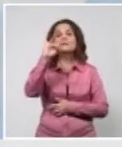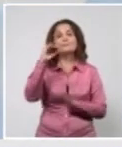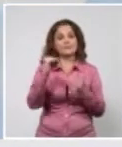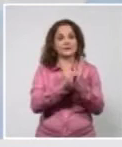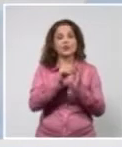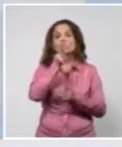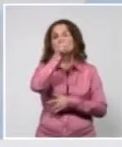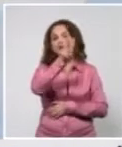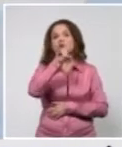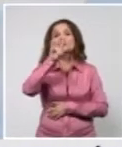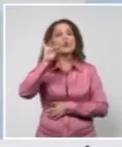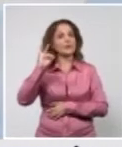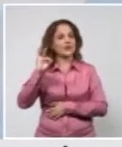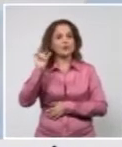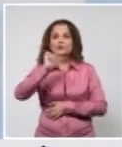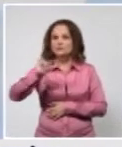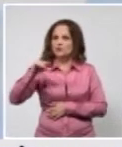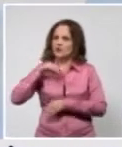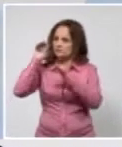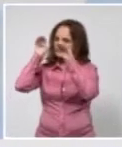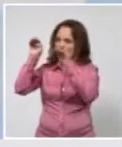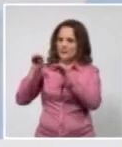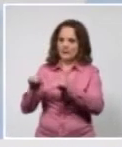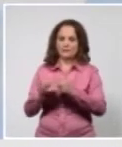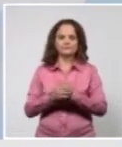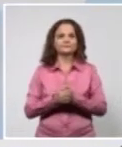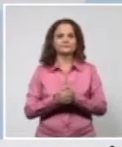7,298 hospitalized patients,